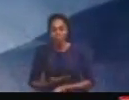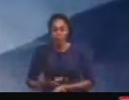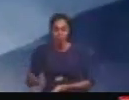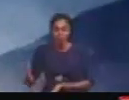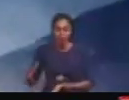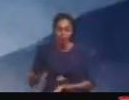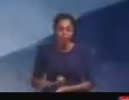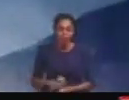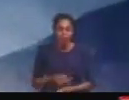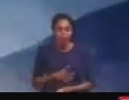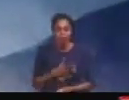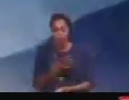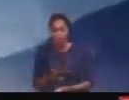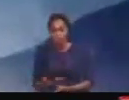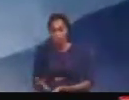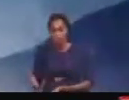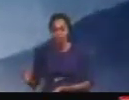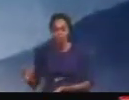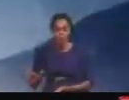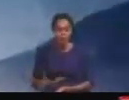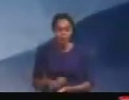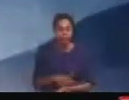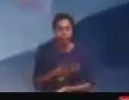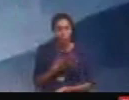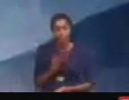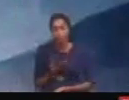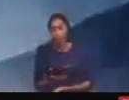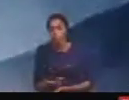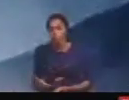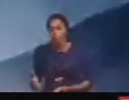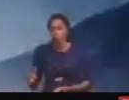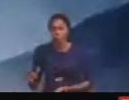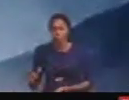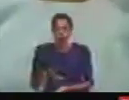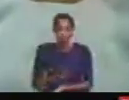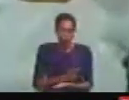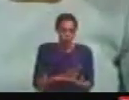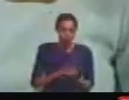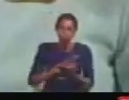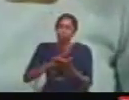Lord. Holy Spirit, you are welcome.